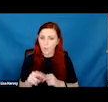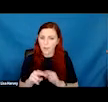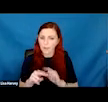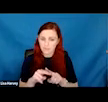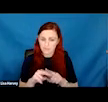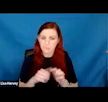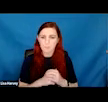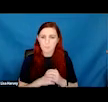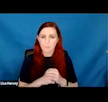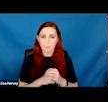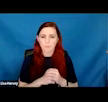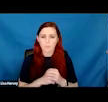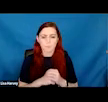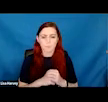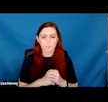Lucan.